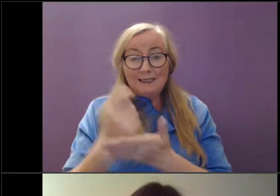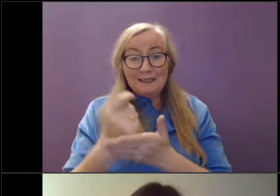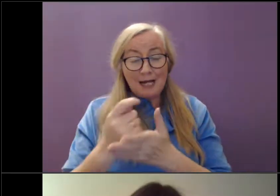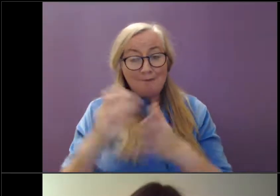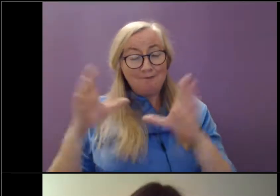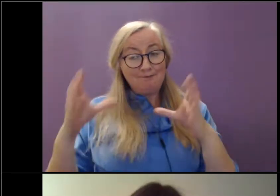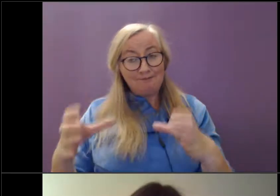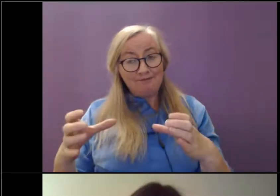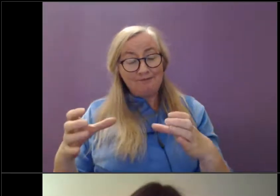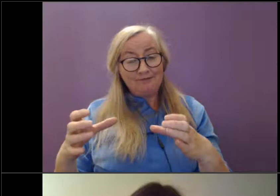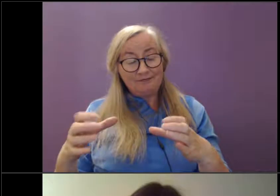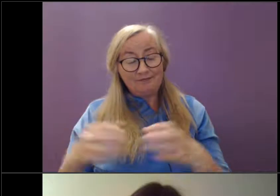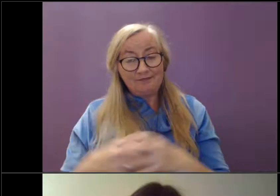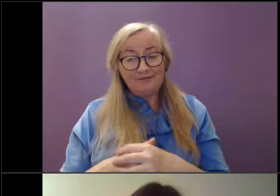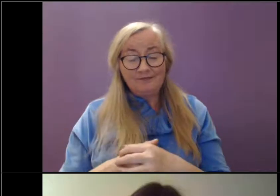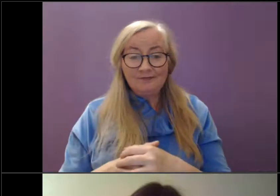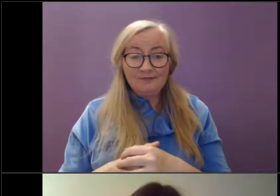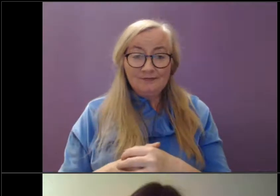work